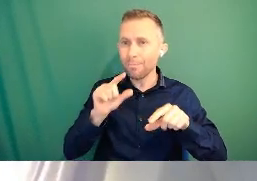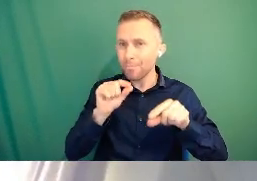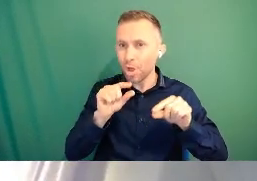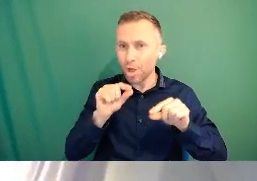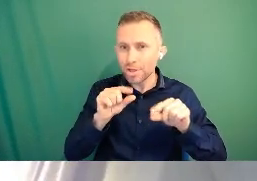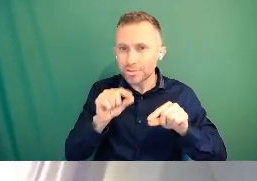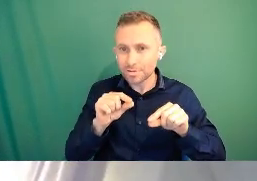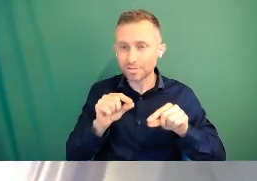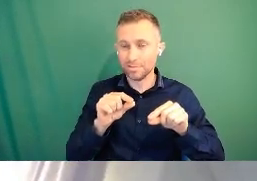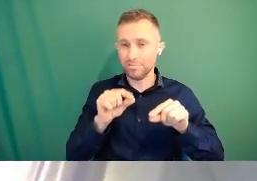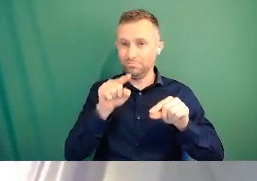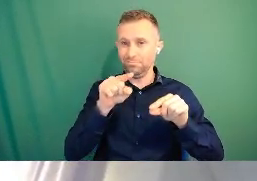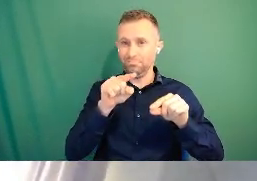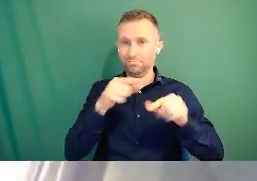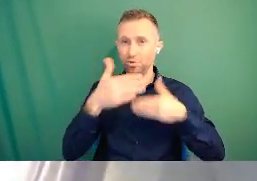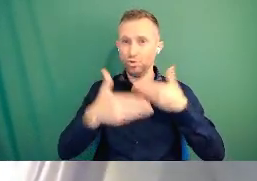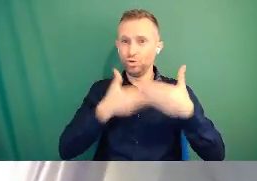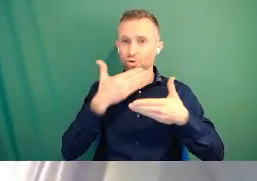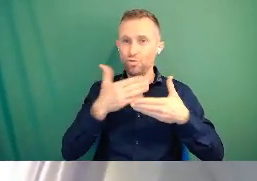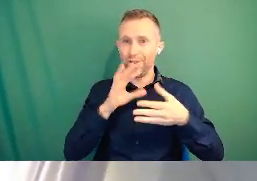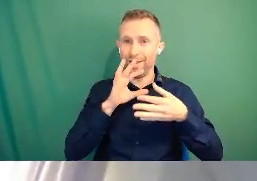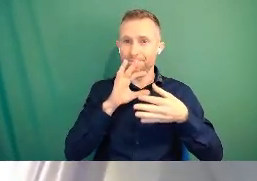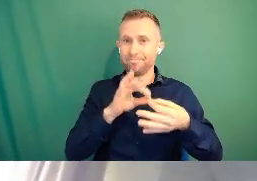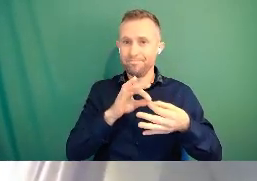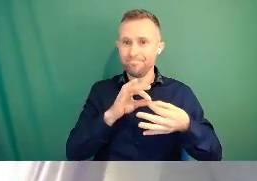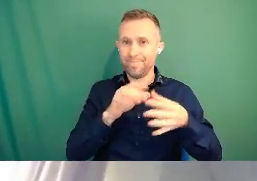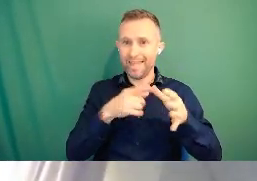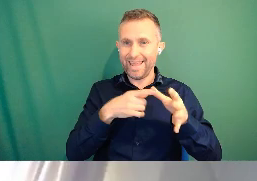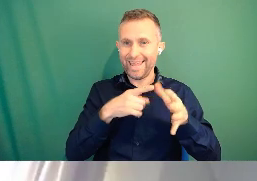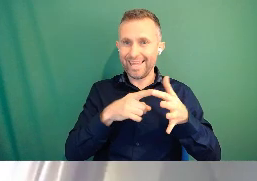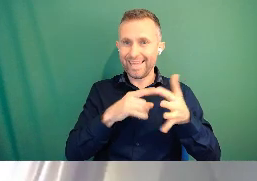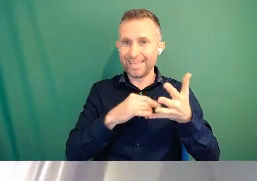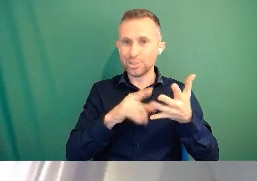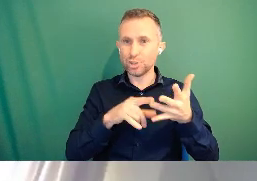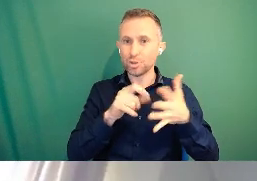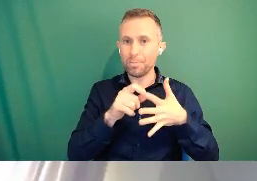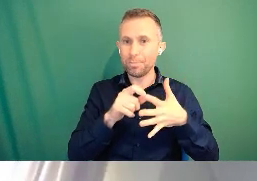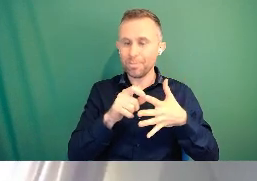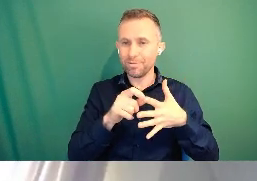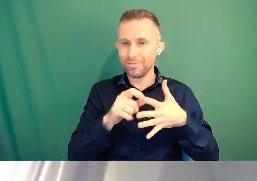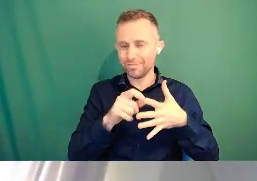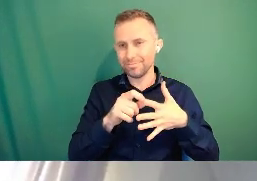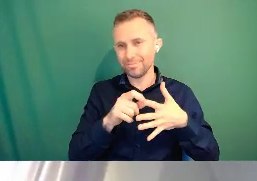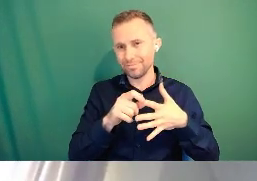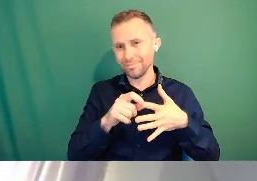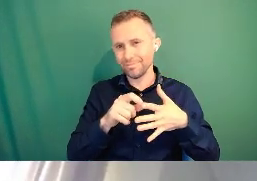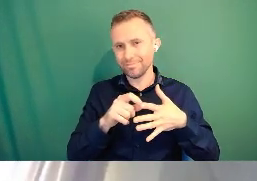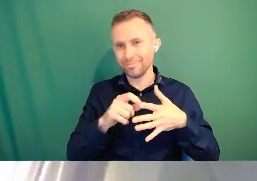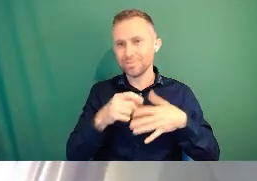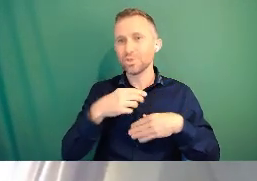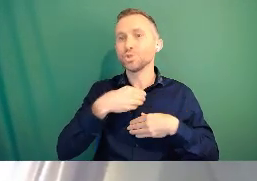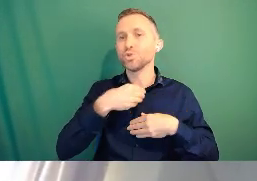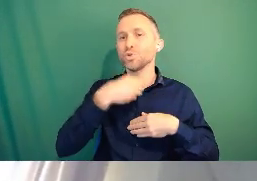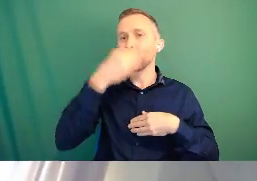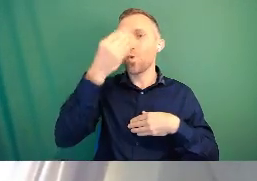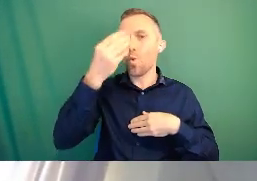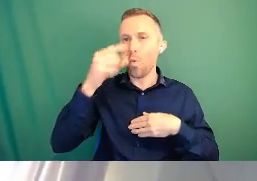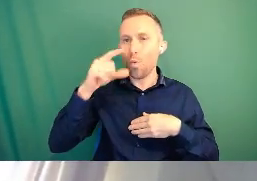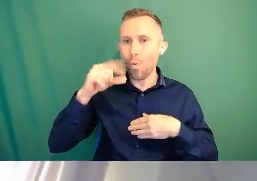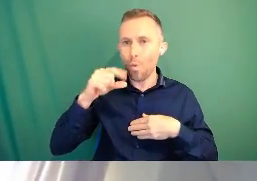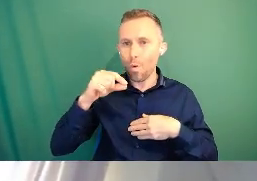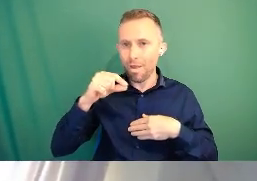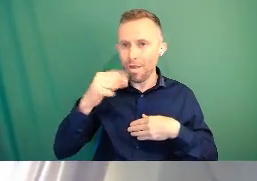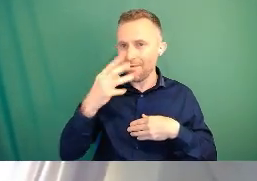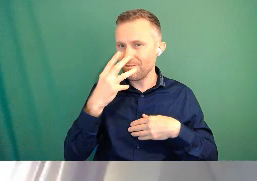you've got Aesop's fables, such as the hare and the tortoise, the stork and the fox,